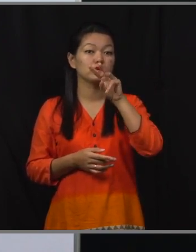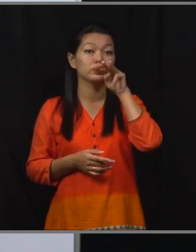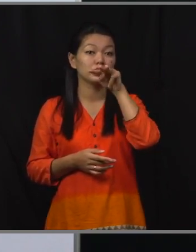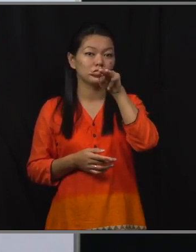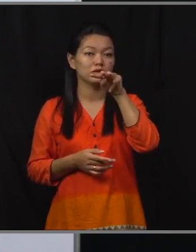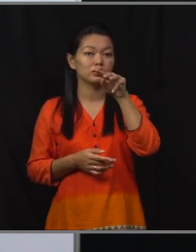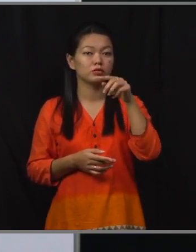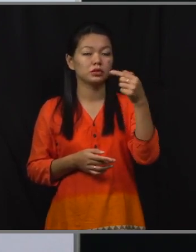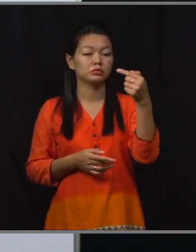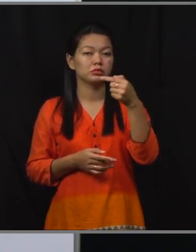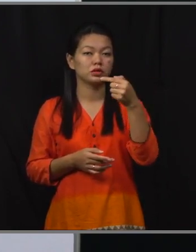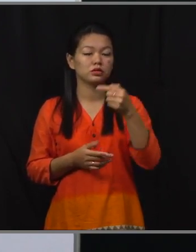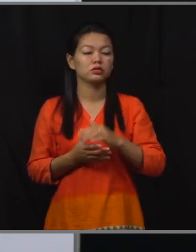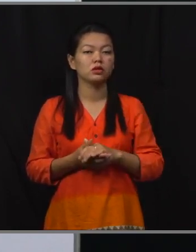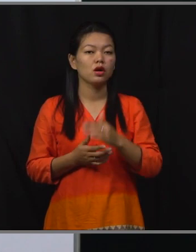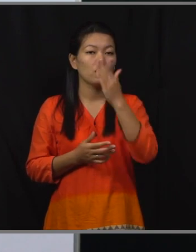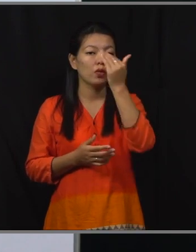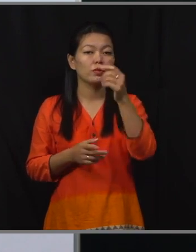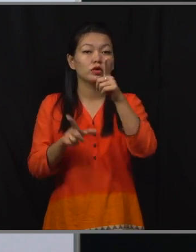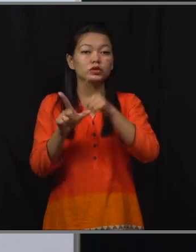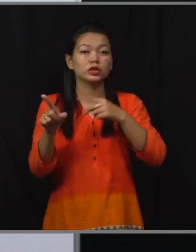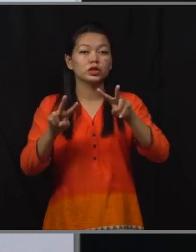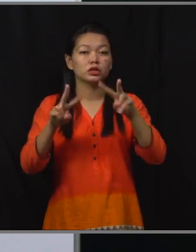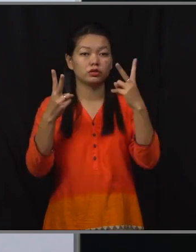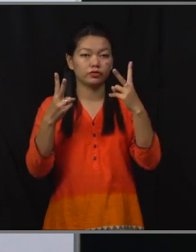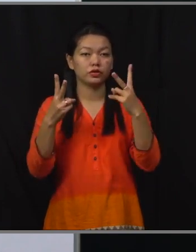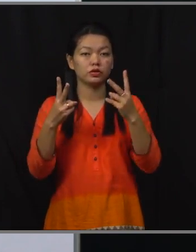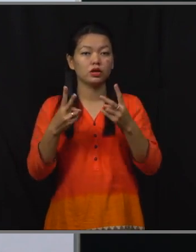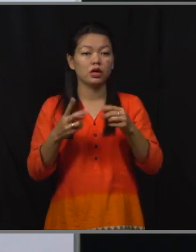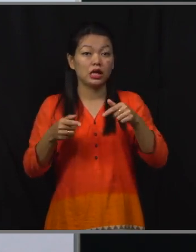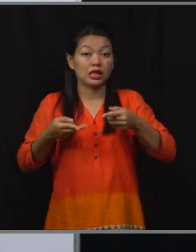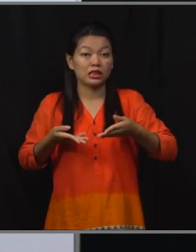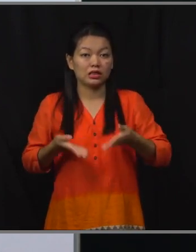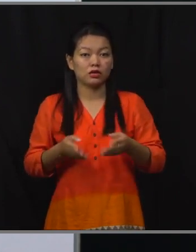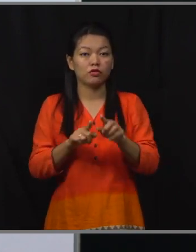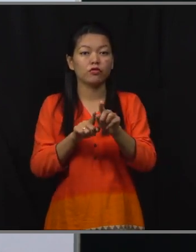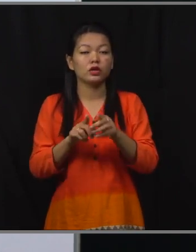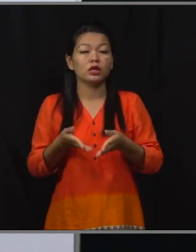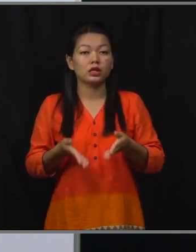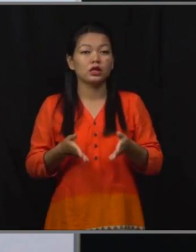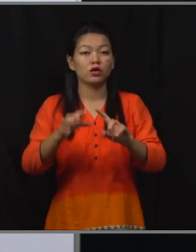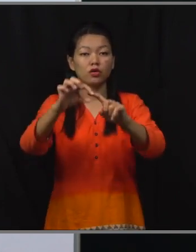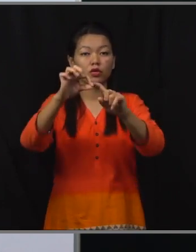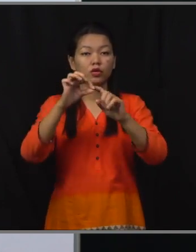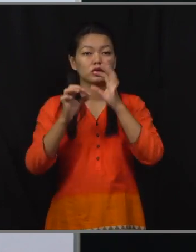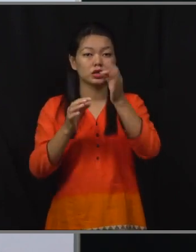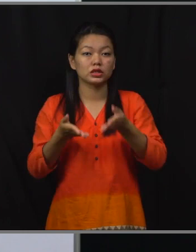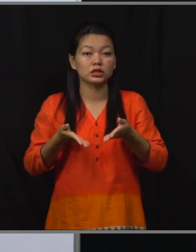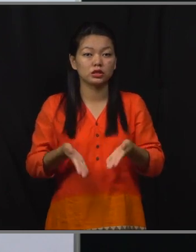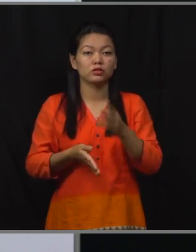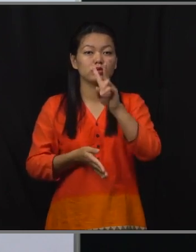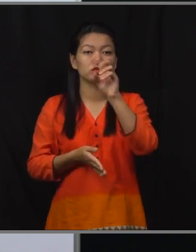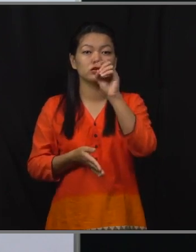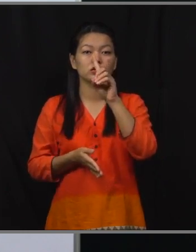have to subtract this 2,000 to make it 20,000 to get the correct deficit or